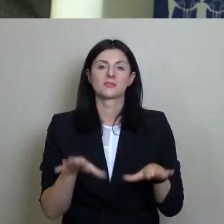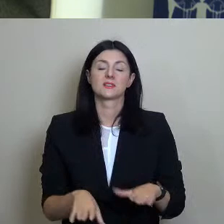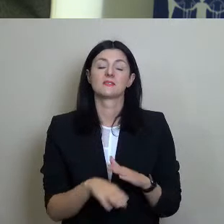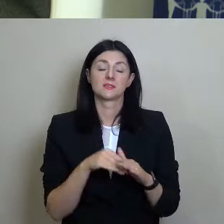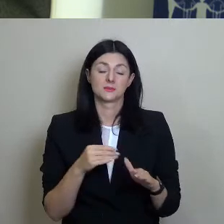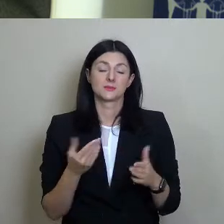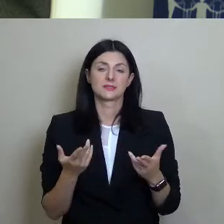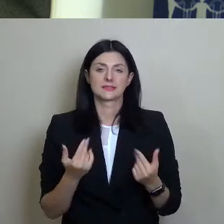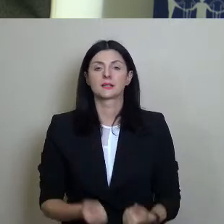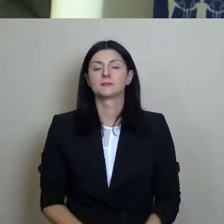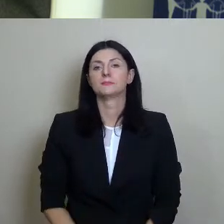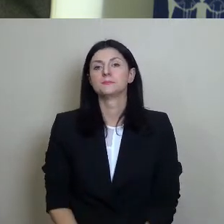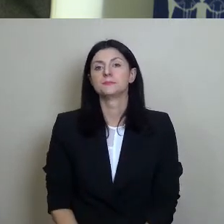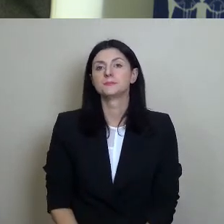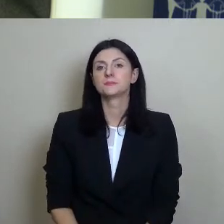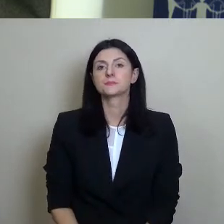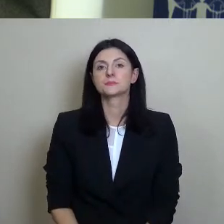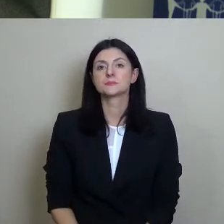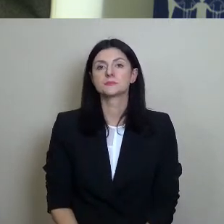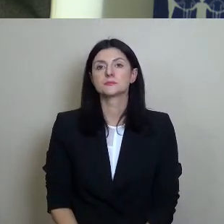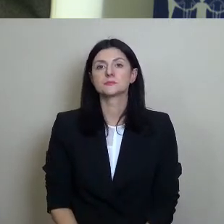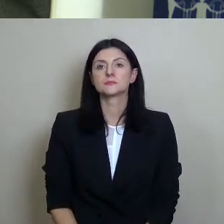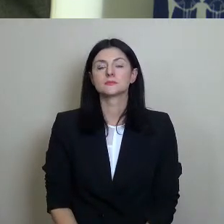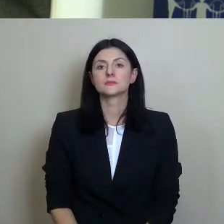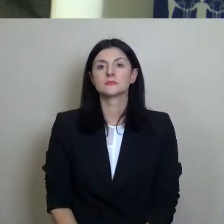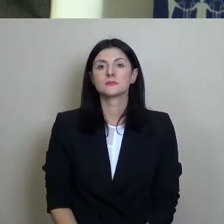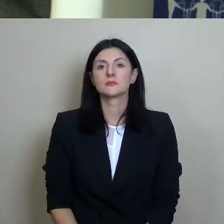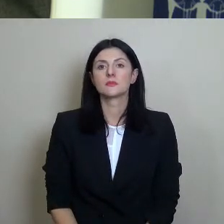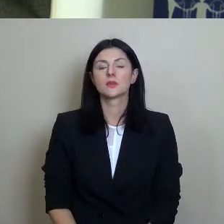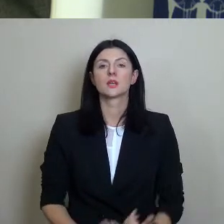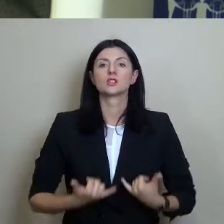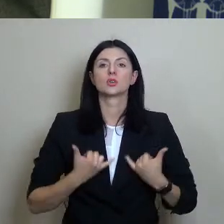refuse from this mandate.